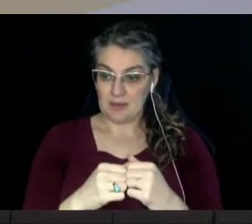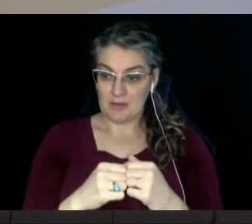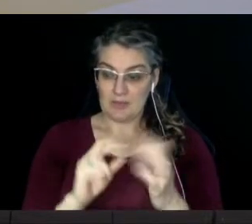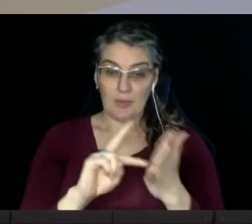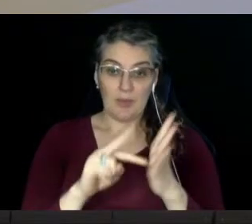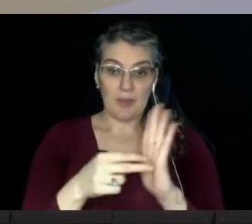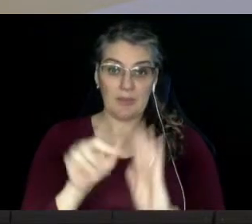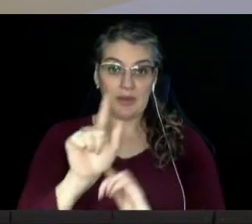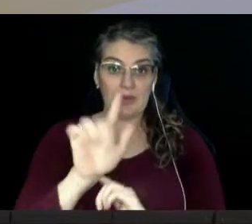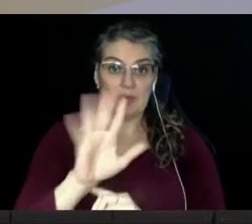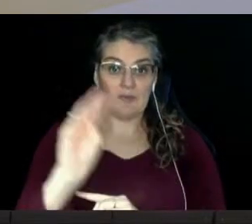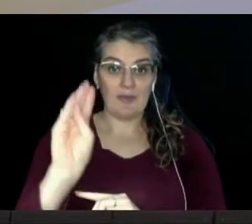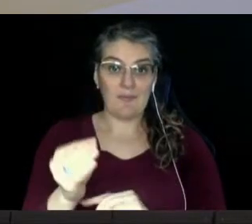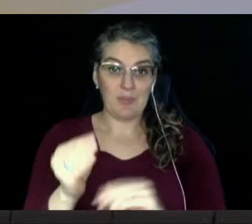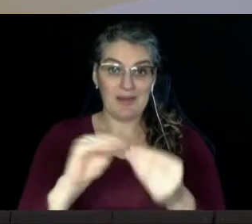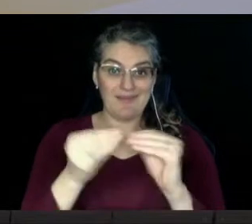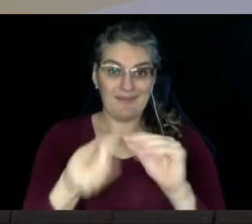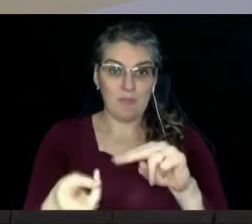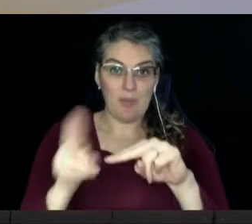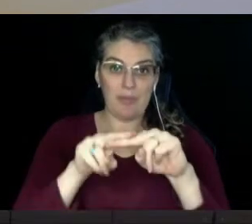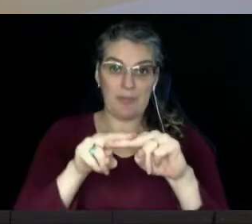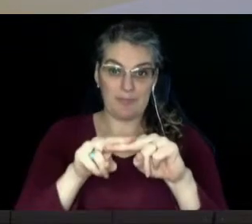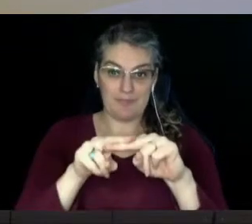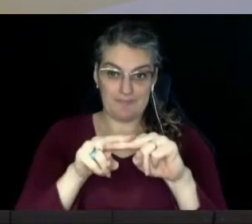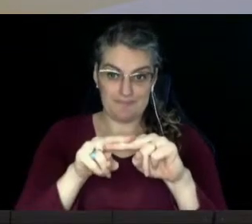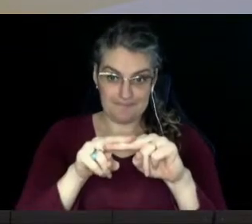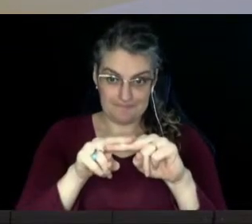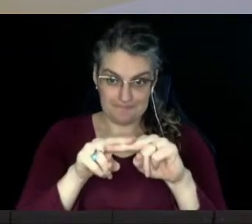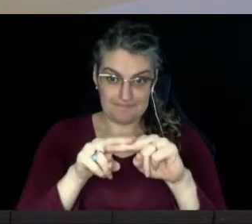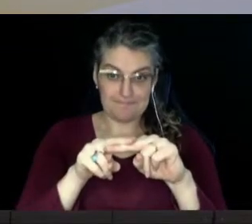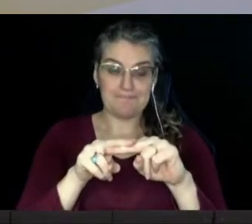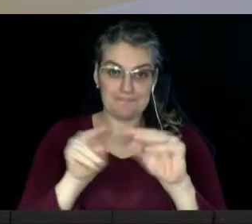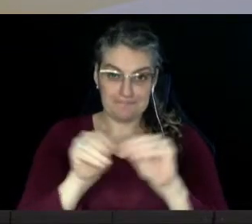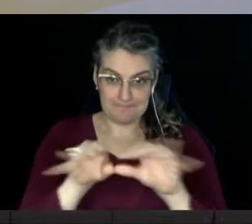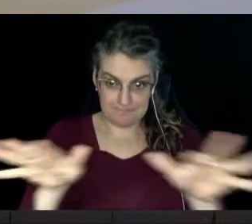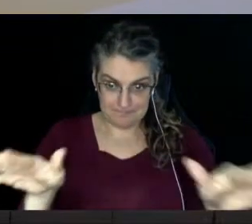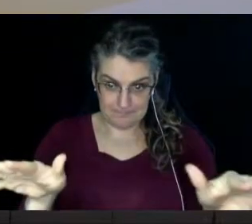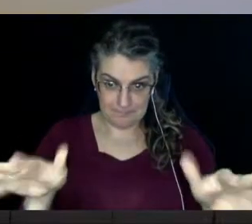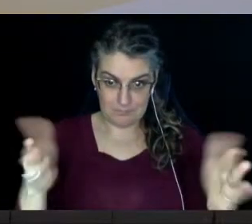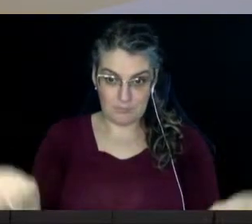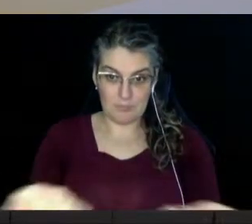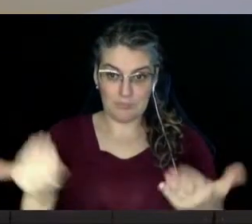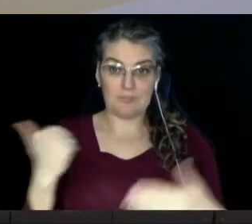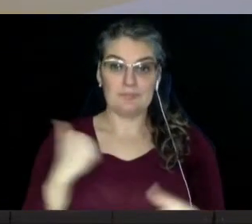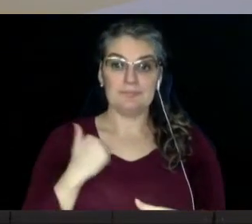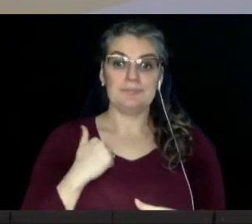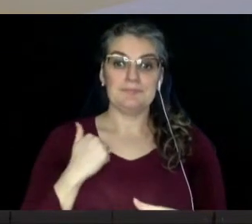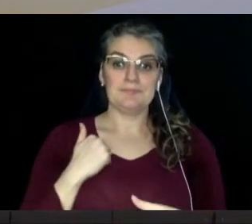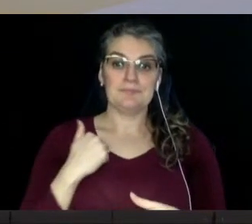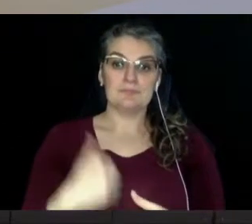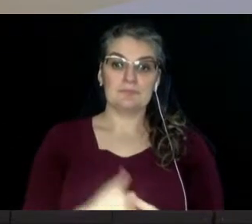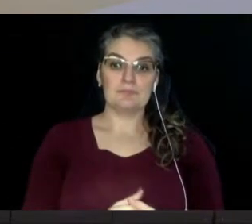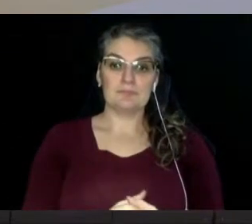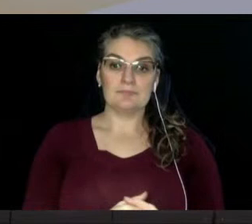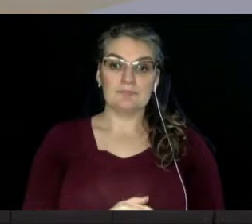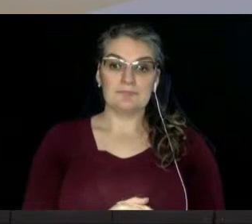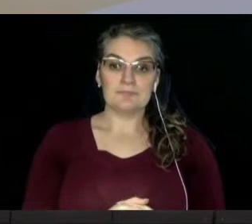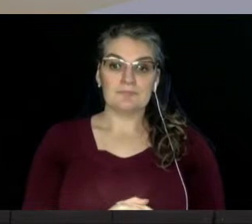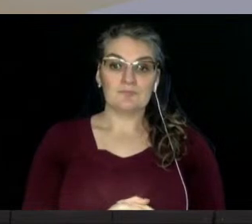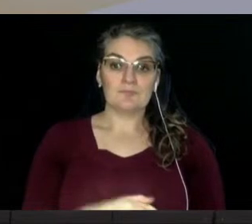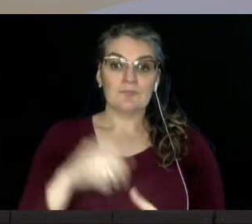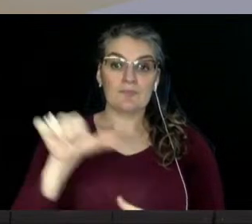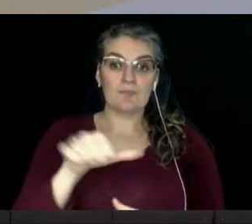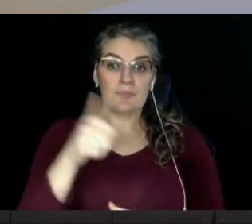25% increase in the number of new cases reported in Canada. The situation in other provinces is